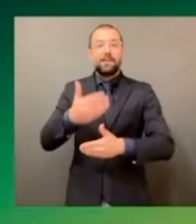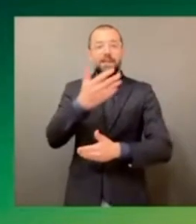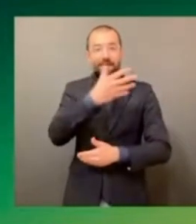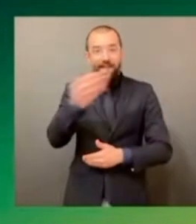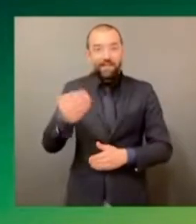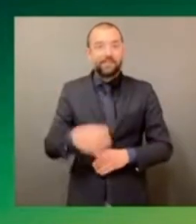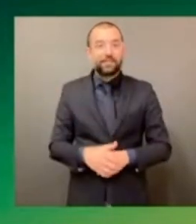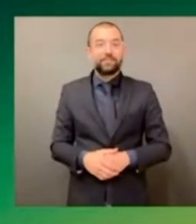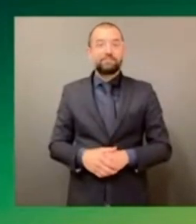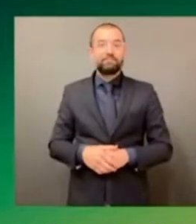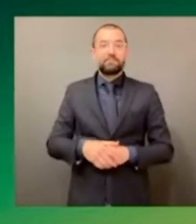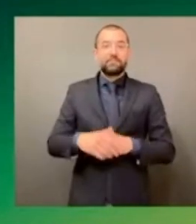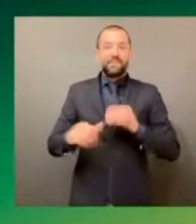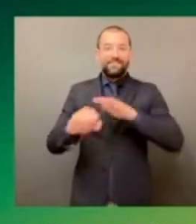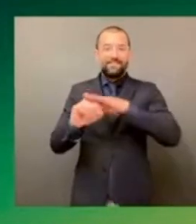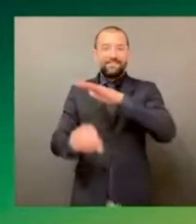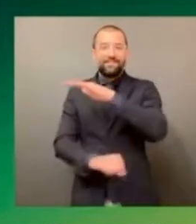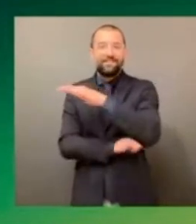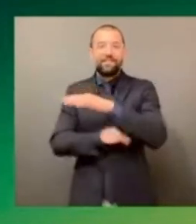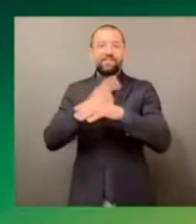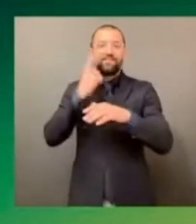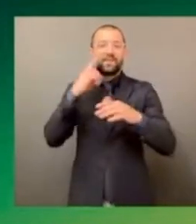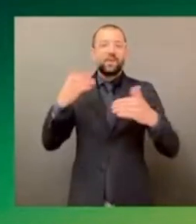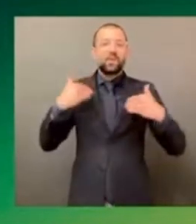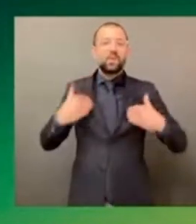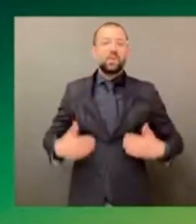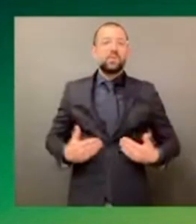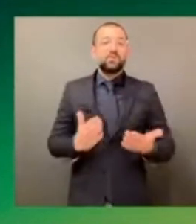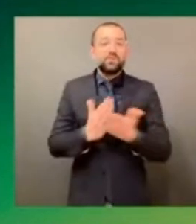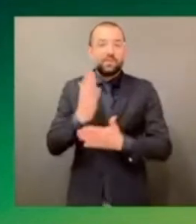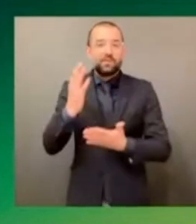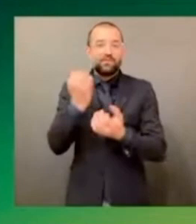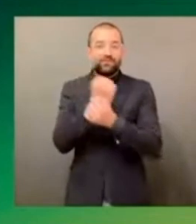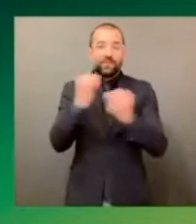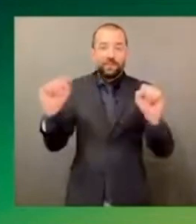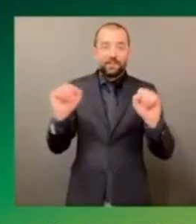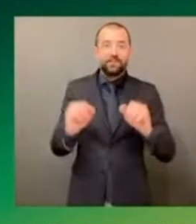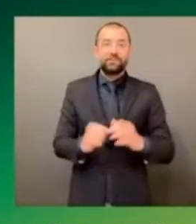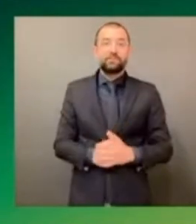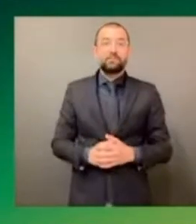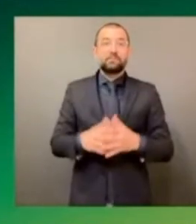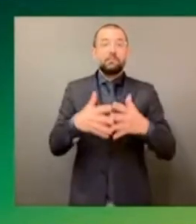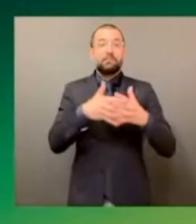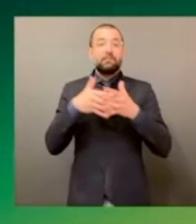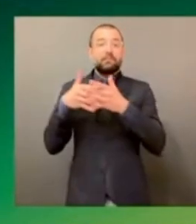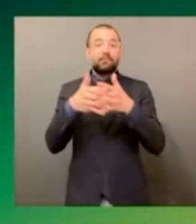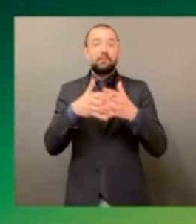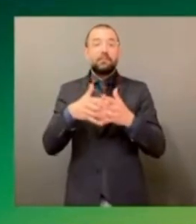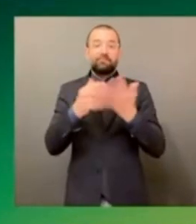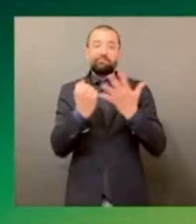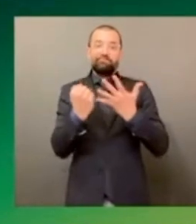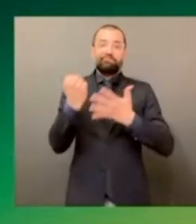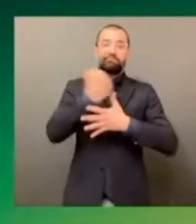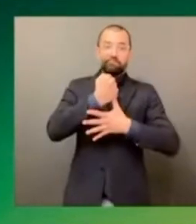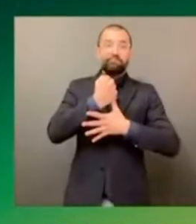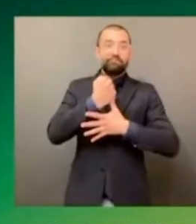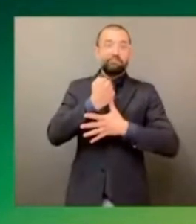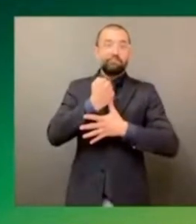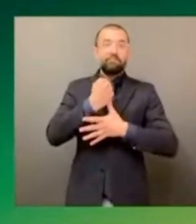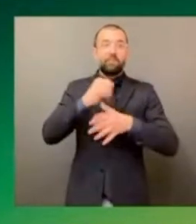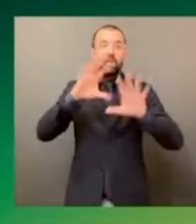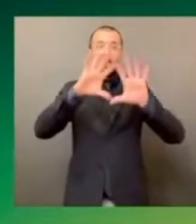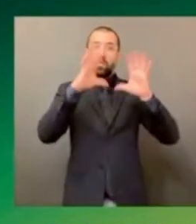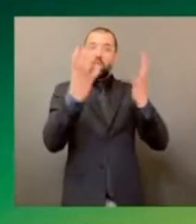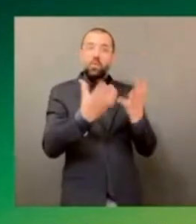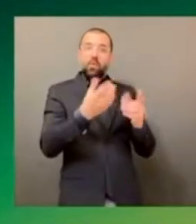Indeed, this is a priority for the American people, and it is a global priority. The United States